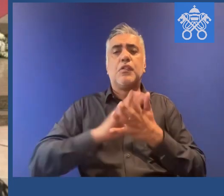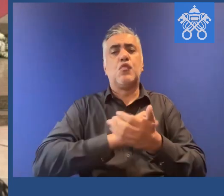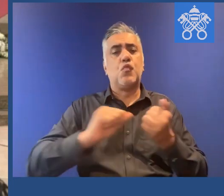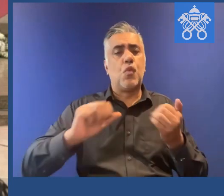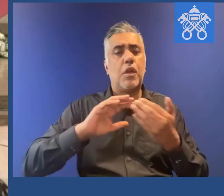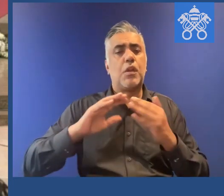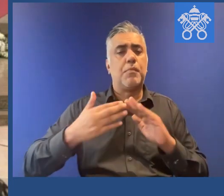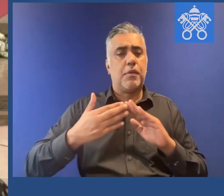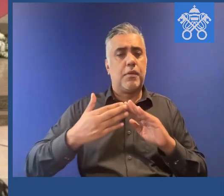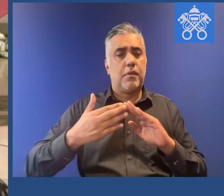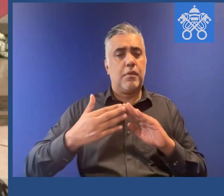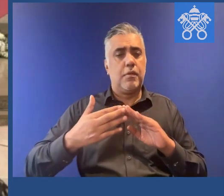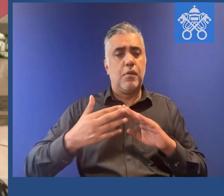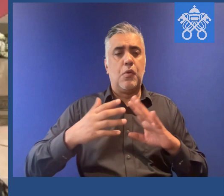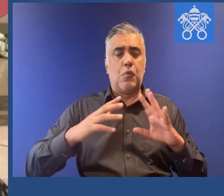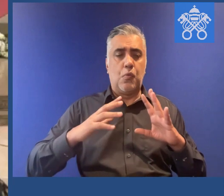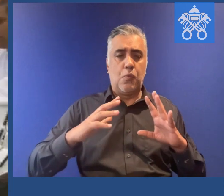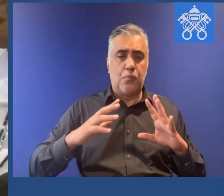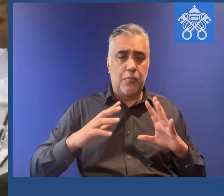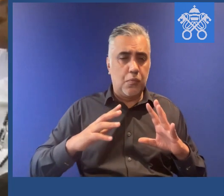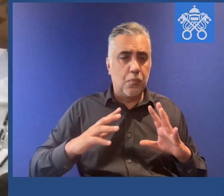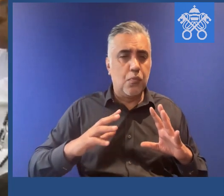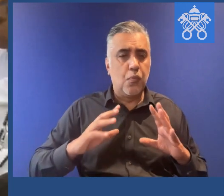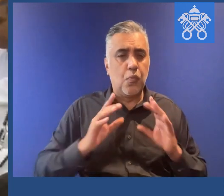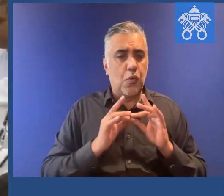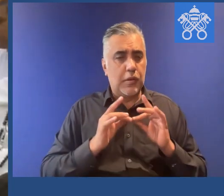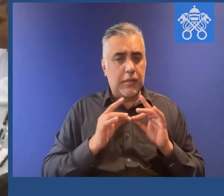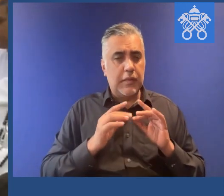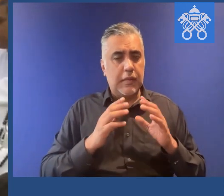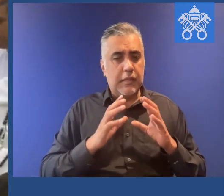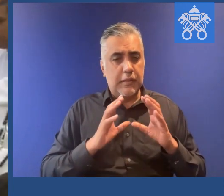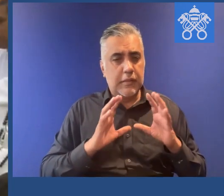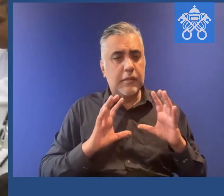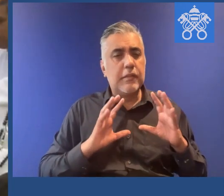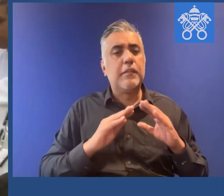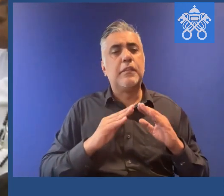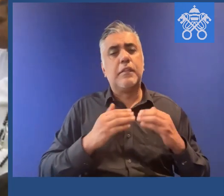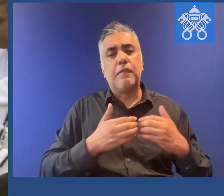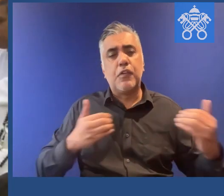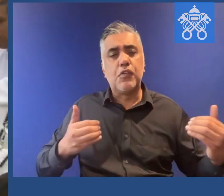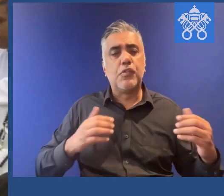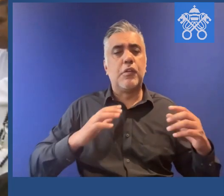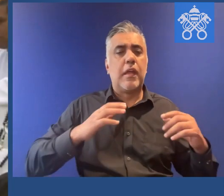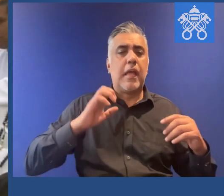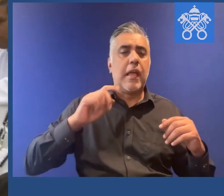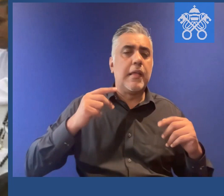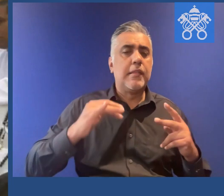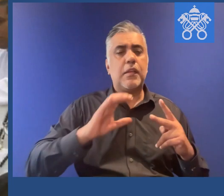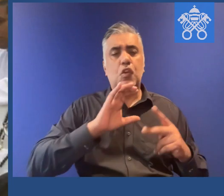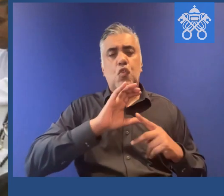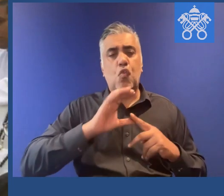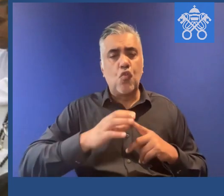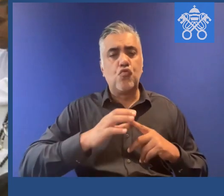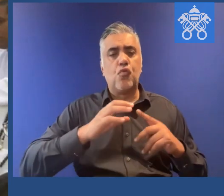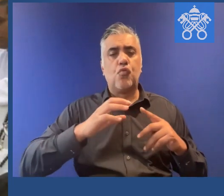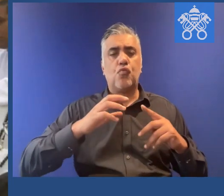community. Worldly divisions, but also ethnic, cultural, and ritual differences cannot